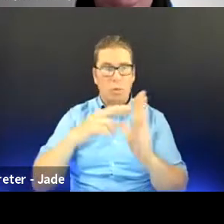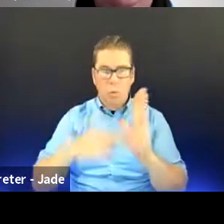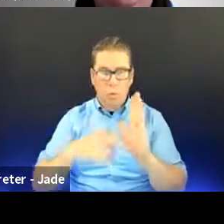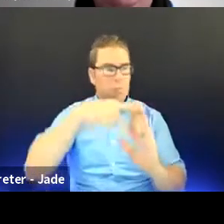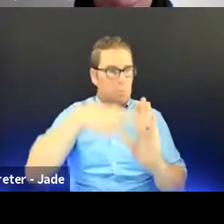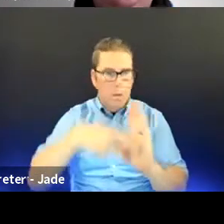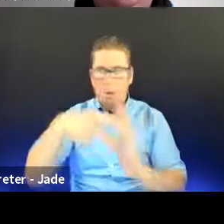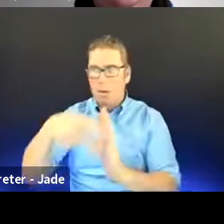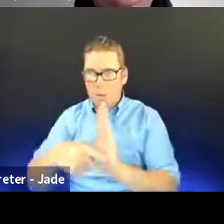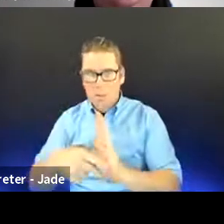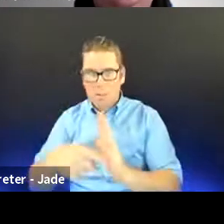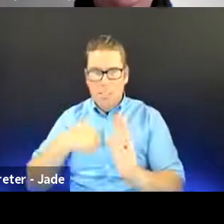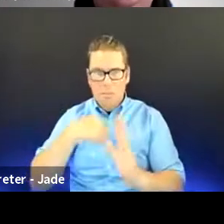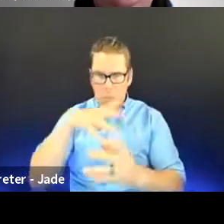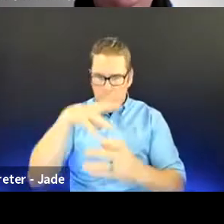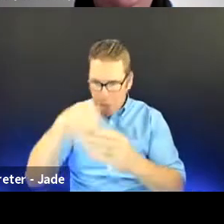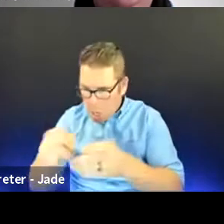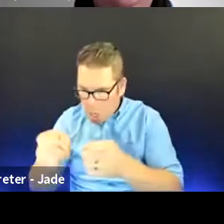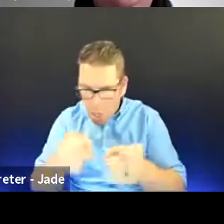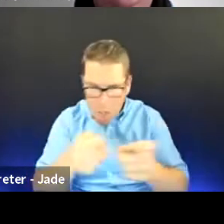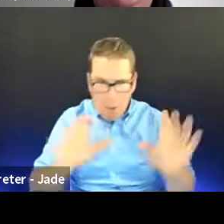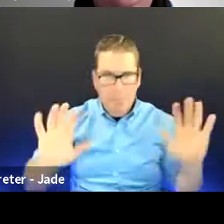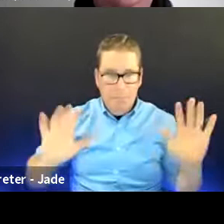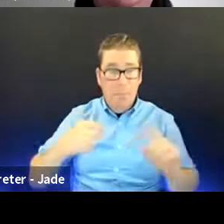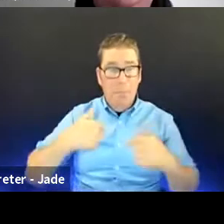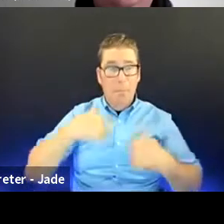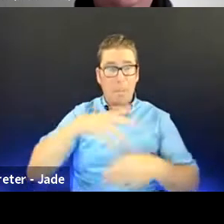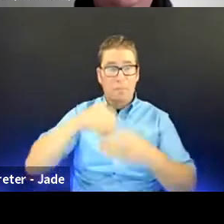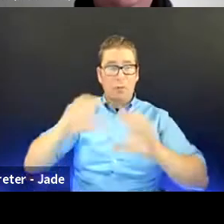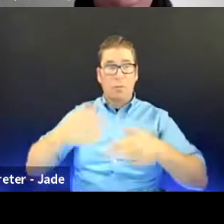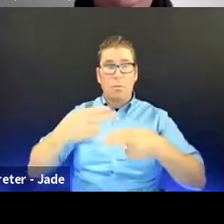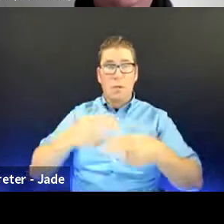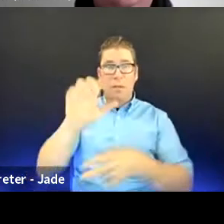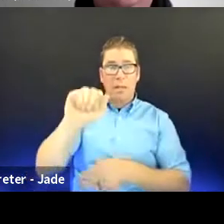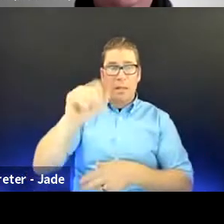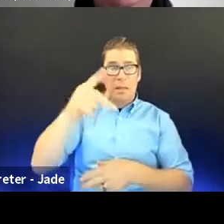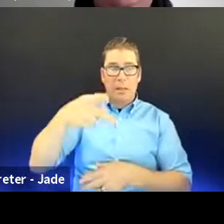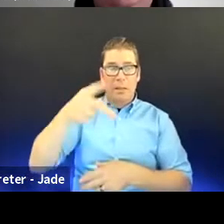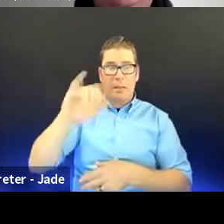the anti-Asian. I belong to APITA, which is the Asian Pacific Islander Trustee